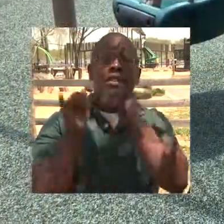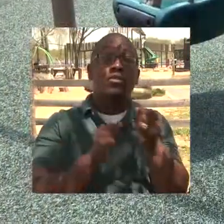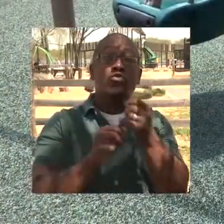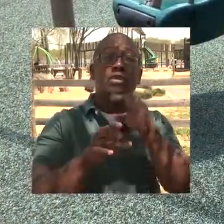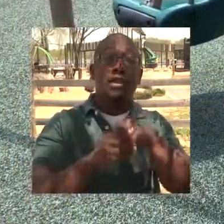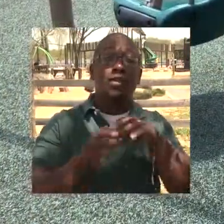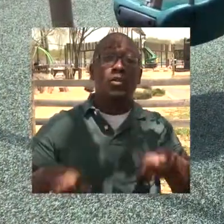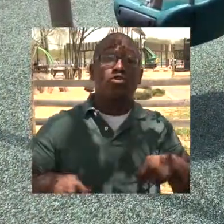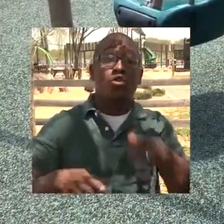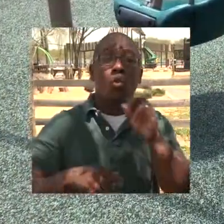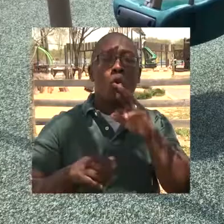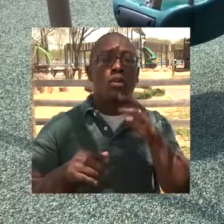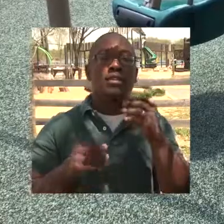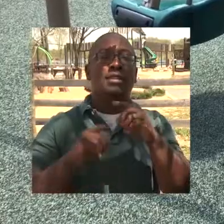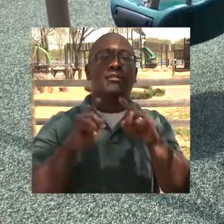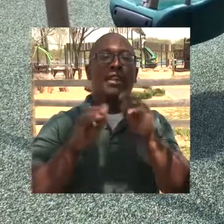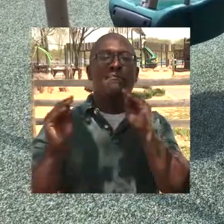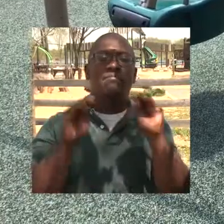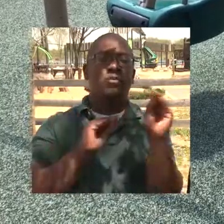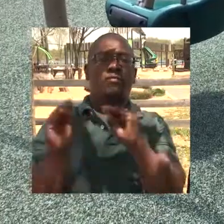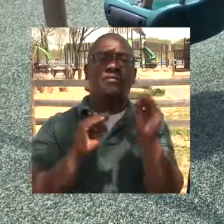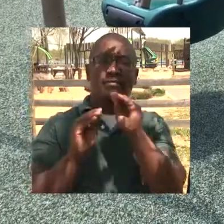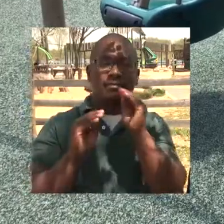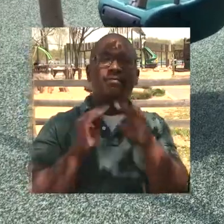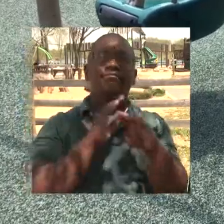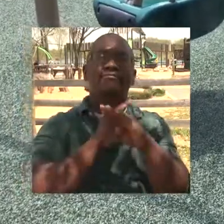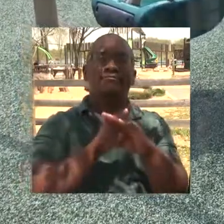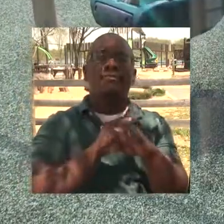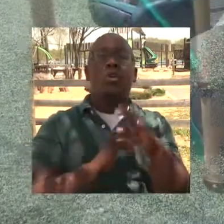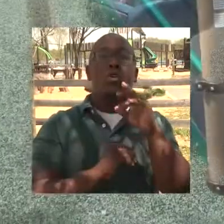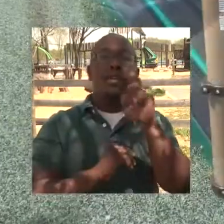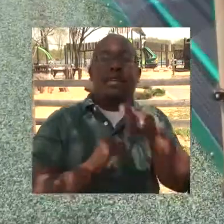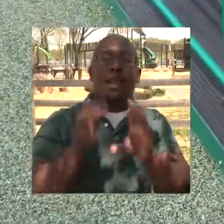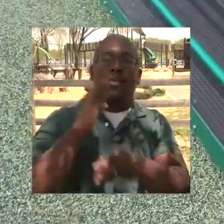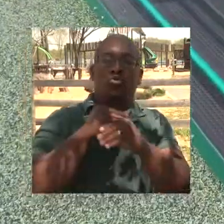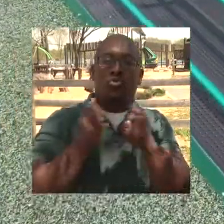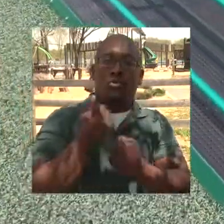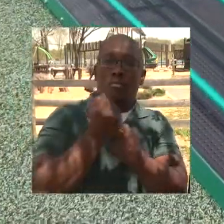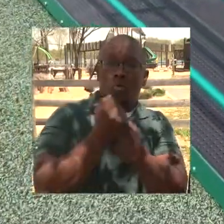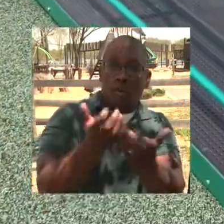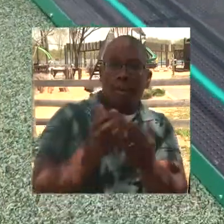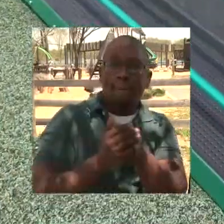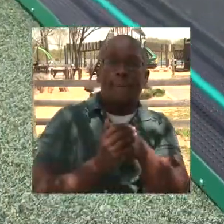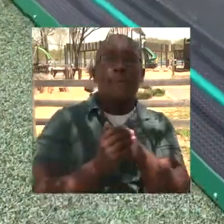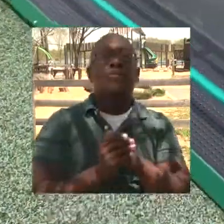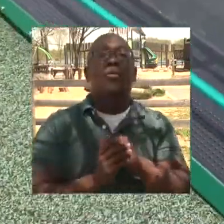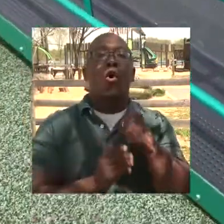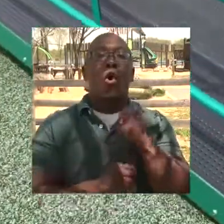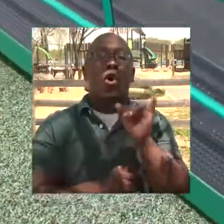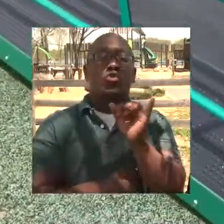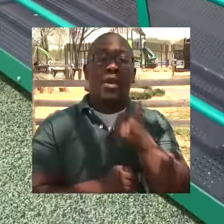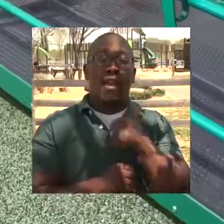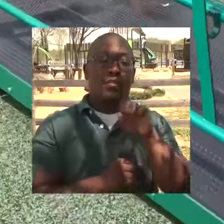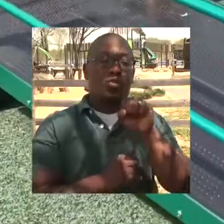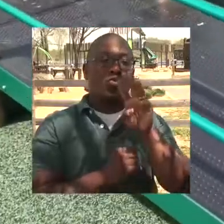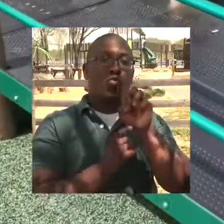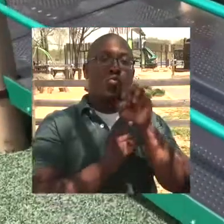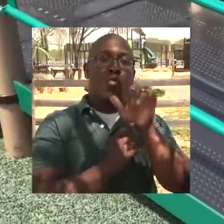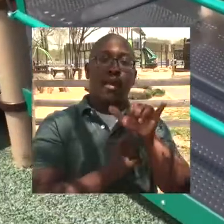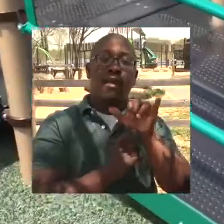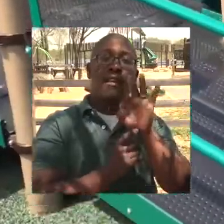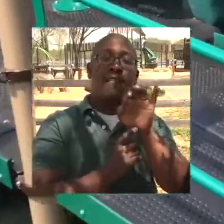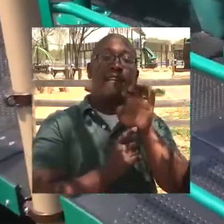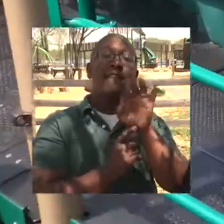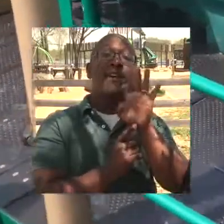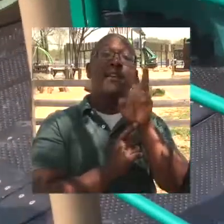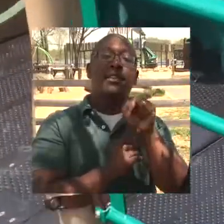mobility impairments that may need extra support. We also have sway funds so that the wheelchair can actually go on,